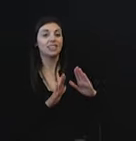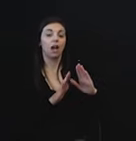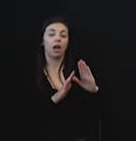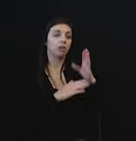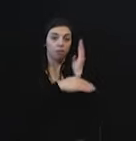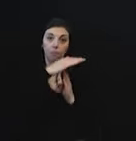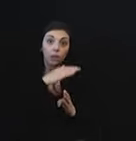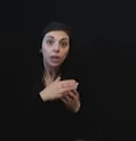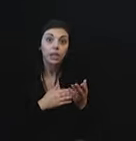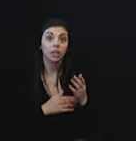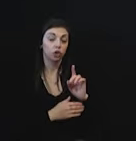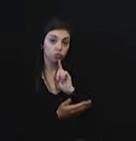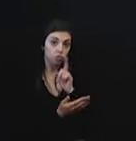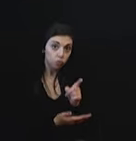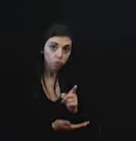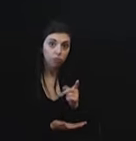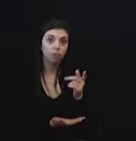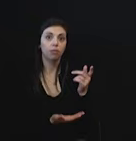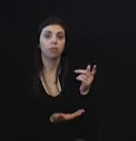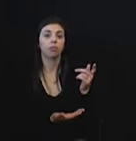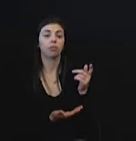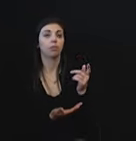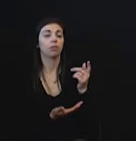are trading those things in.